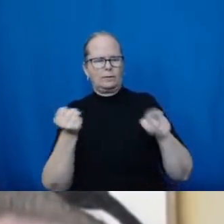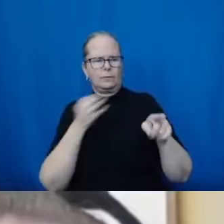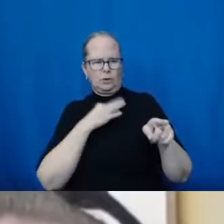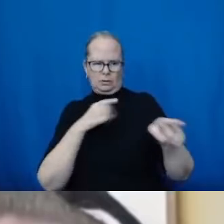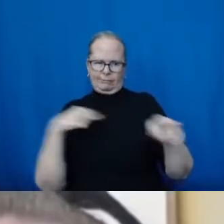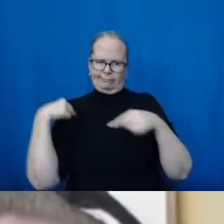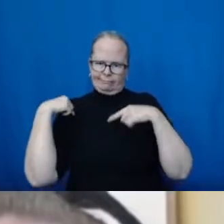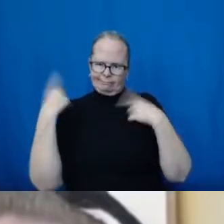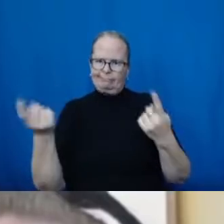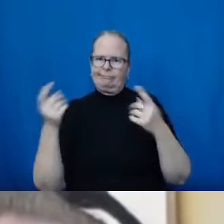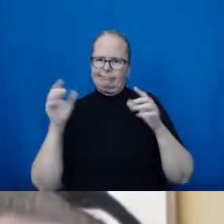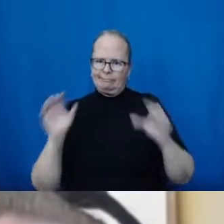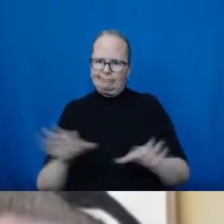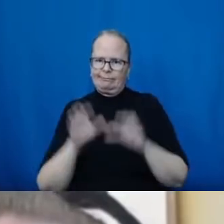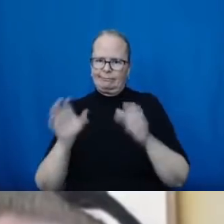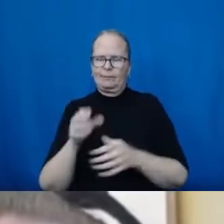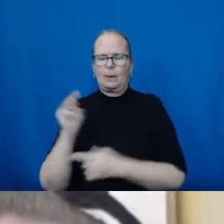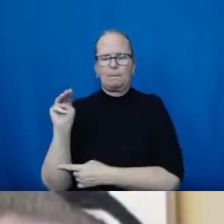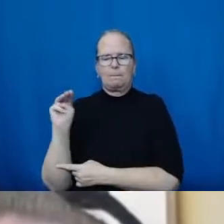or first of mind